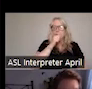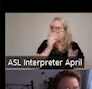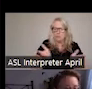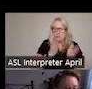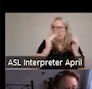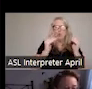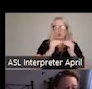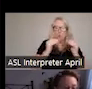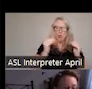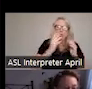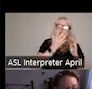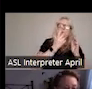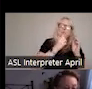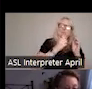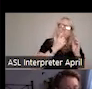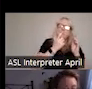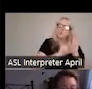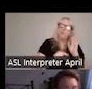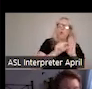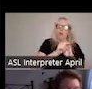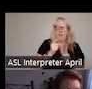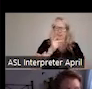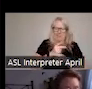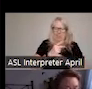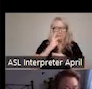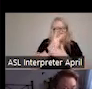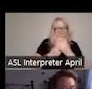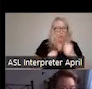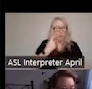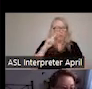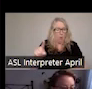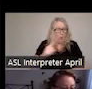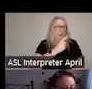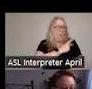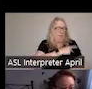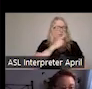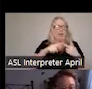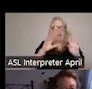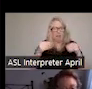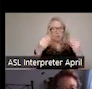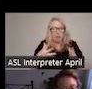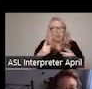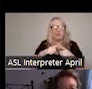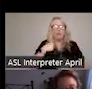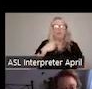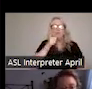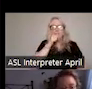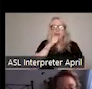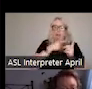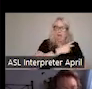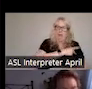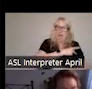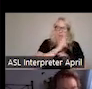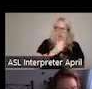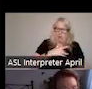care. It's better for both the patient and the provider if there's a sense of confidentiality and the patient feels free to share